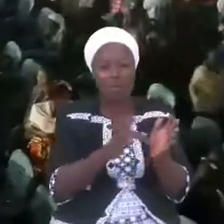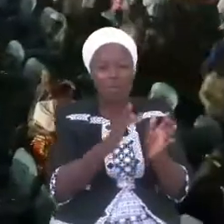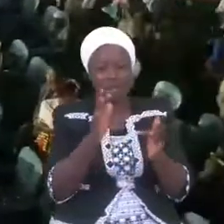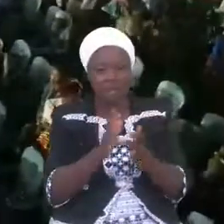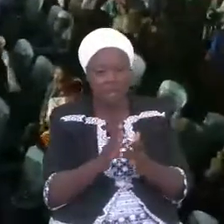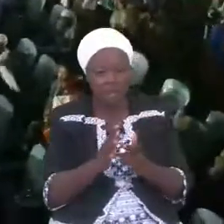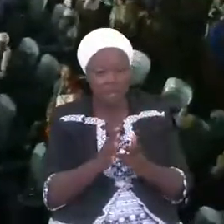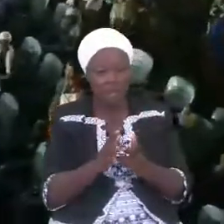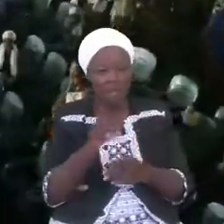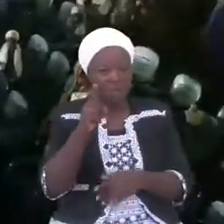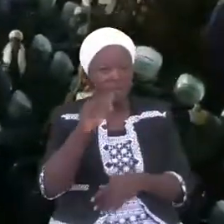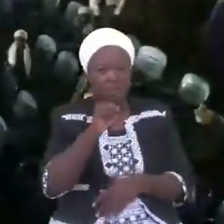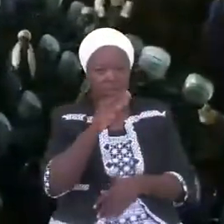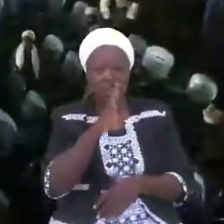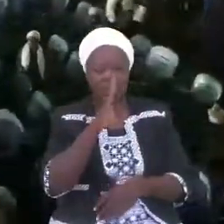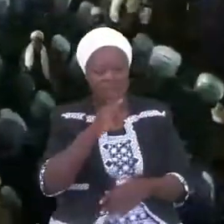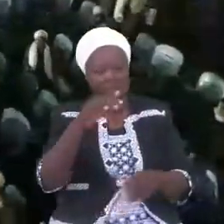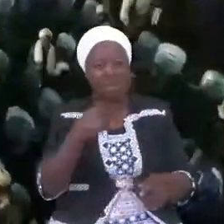happy.